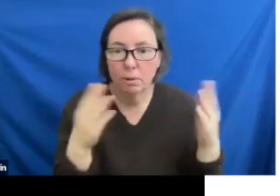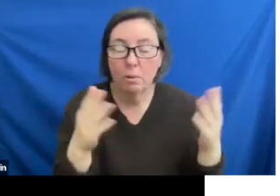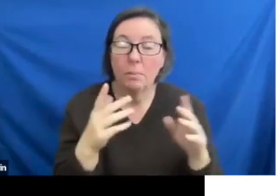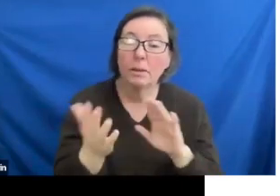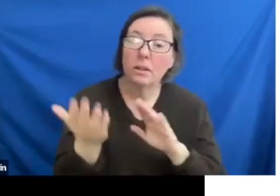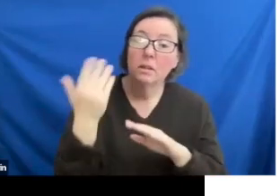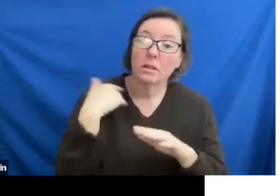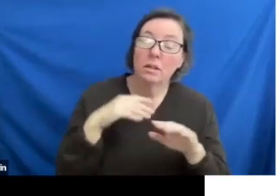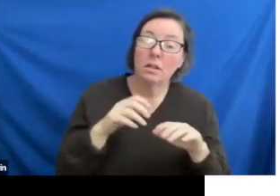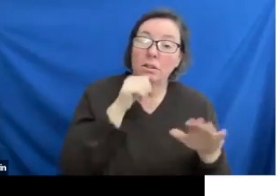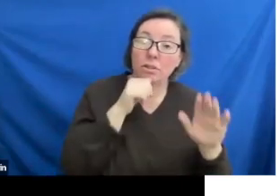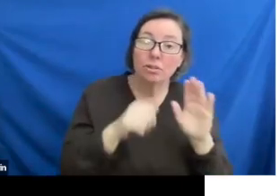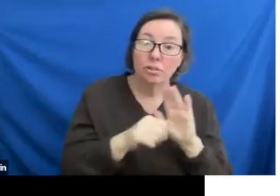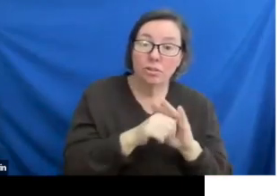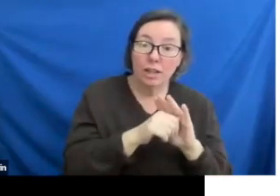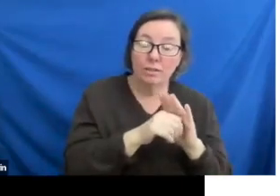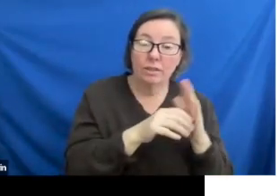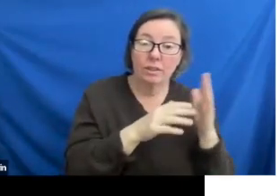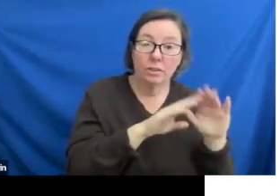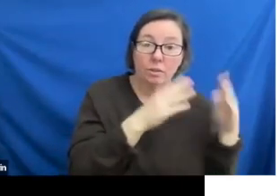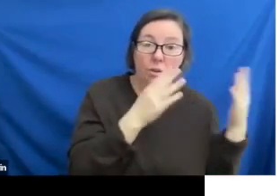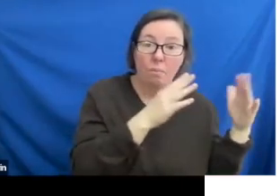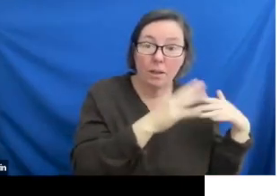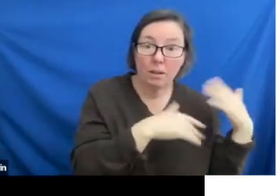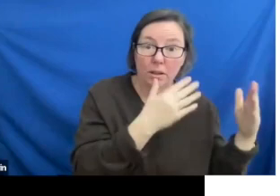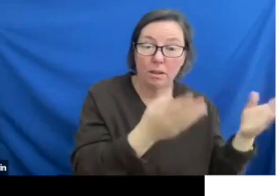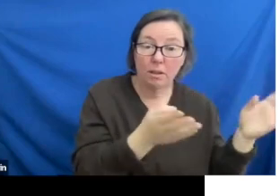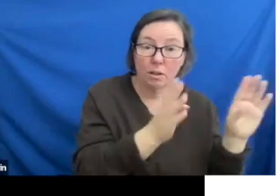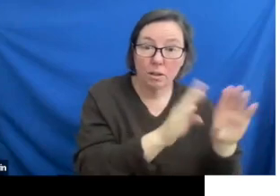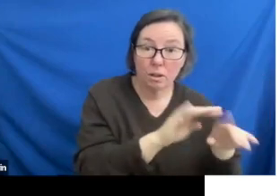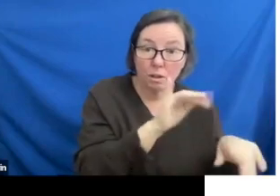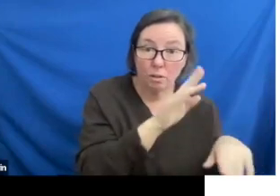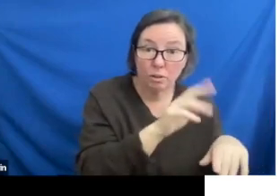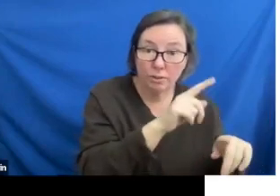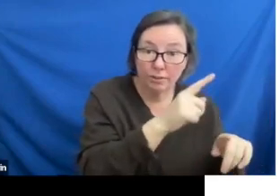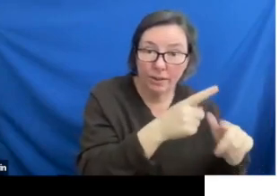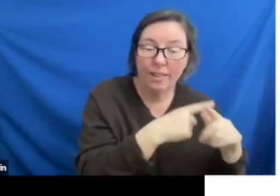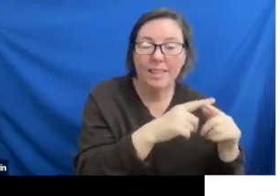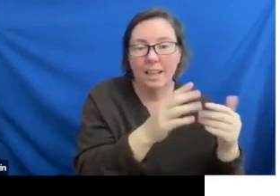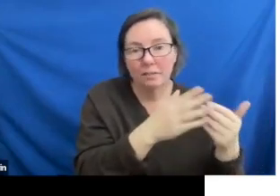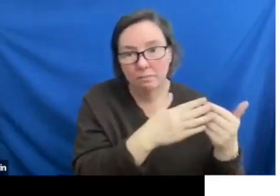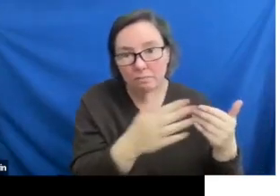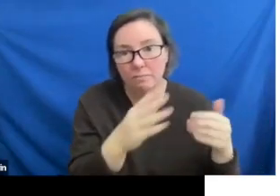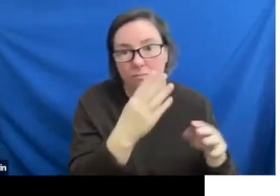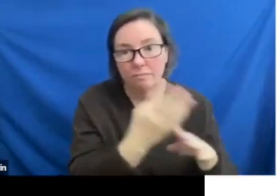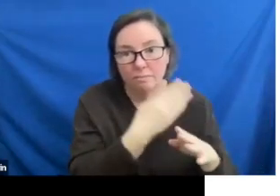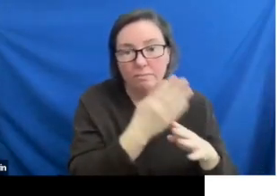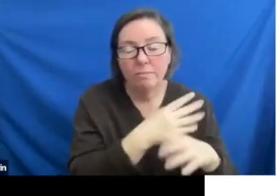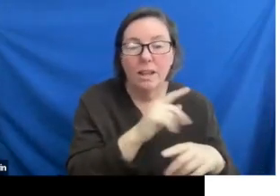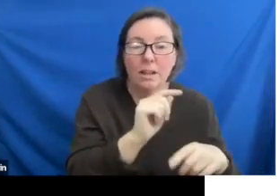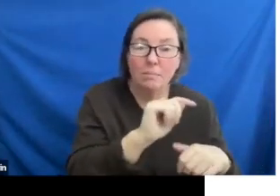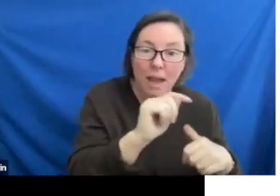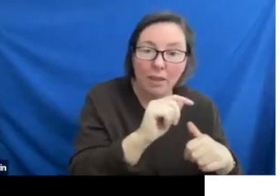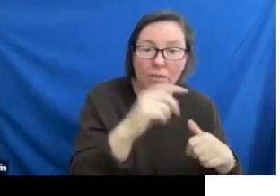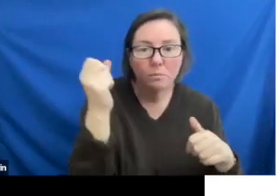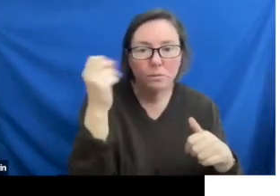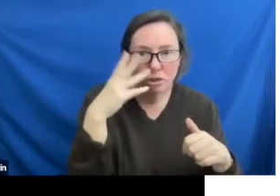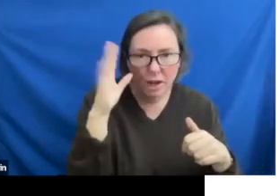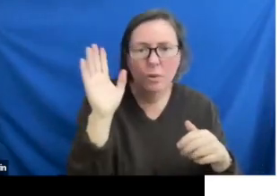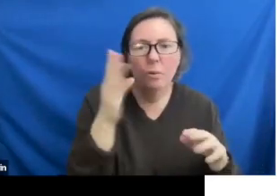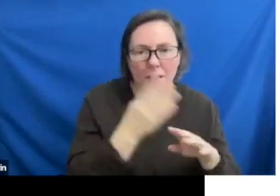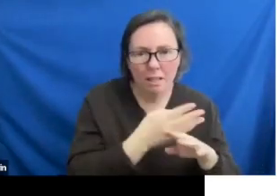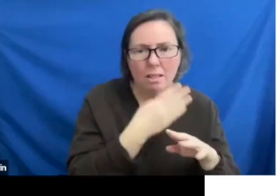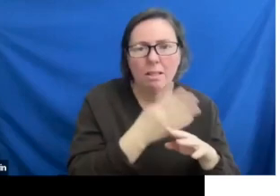shelter ends and the pool opens, we're going to do some improvements to the pool bathrooms and showers. As you can